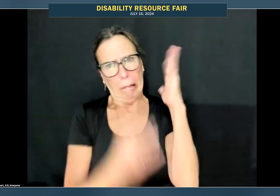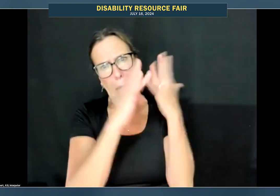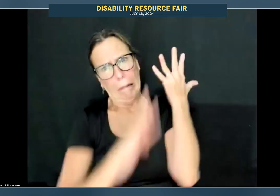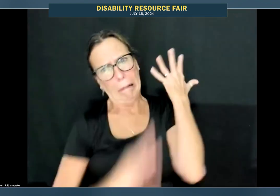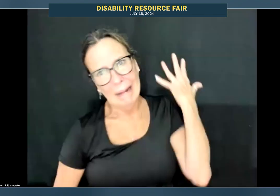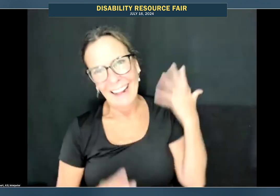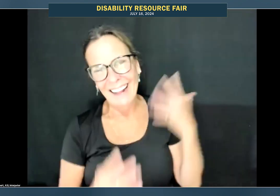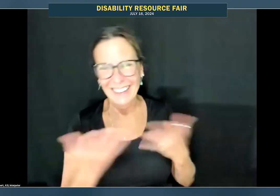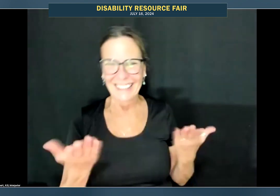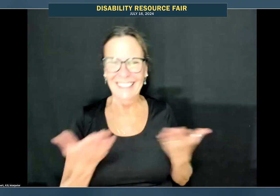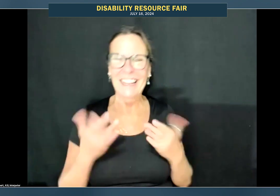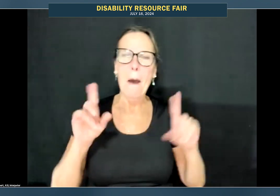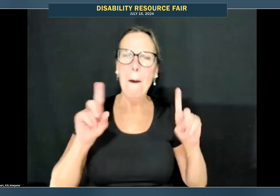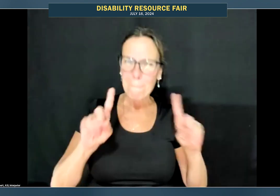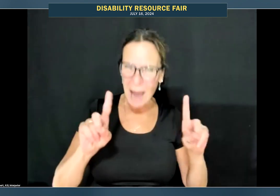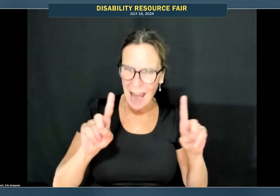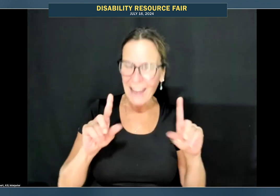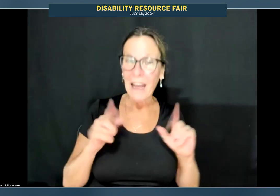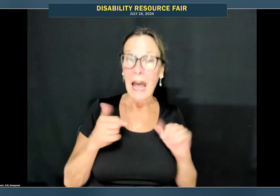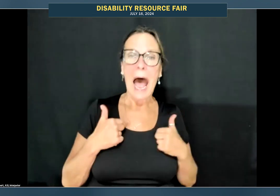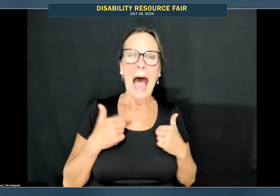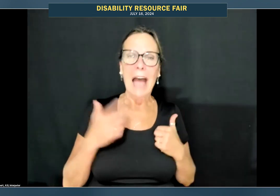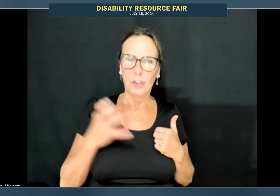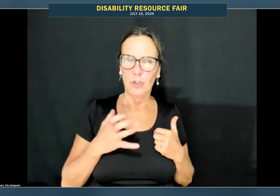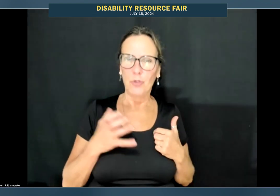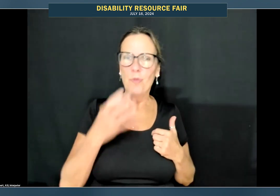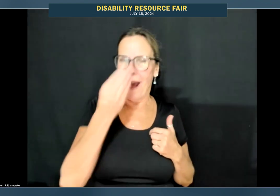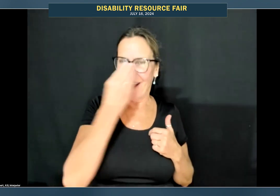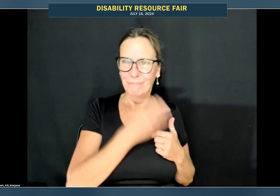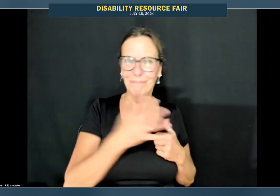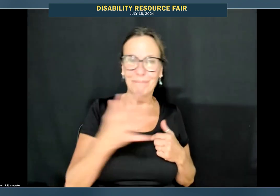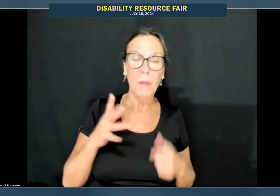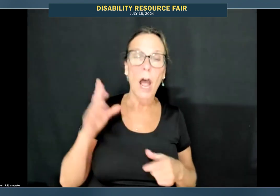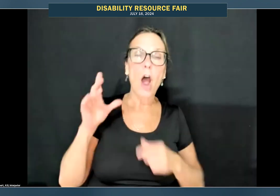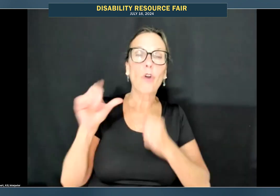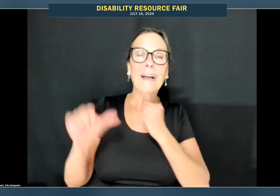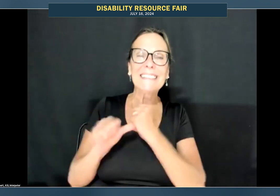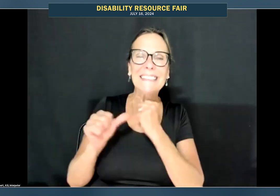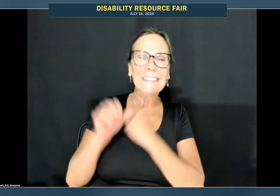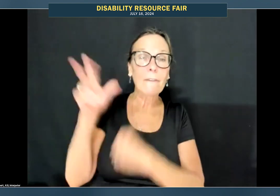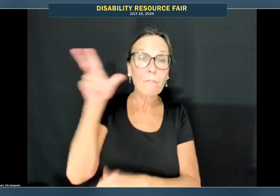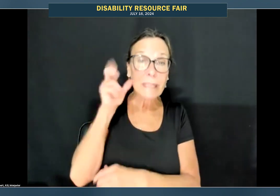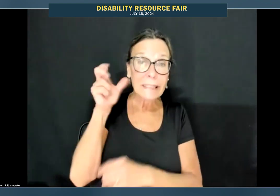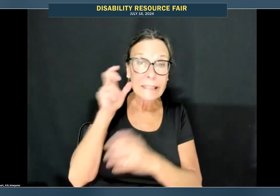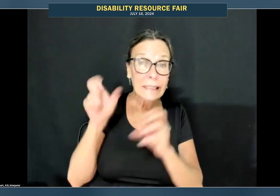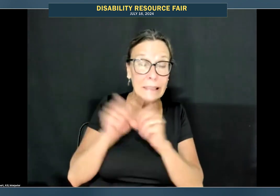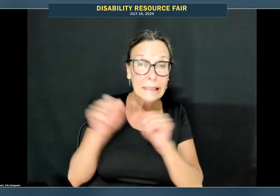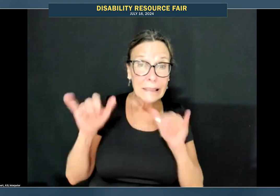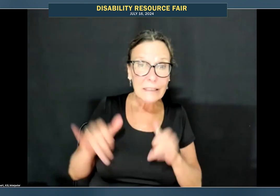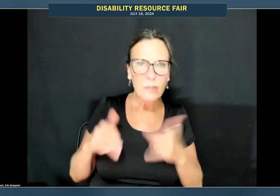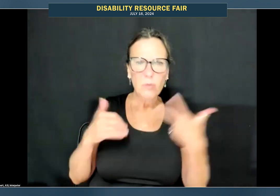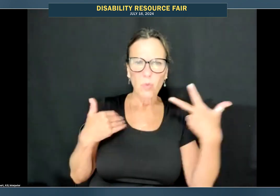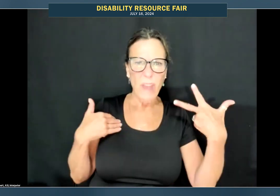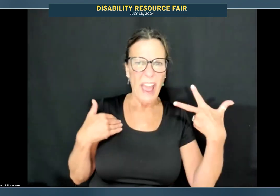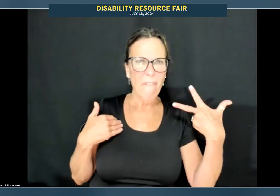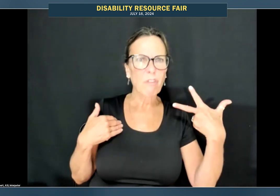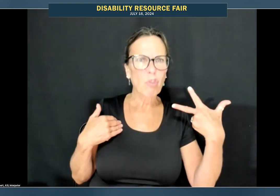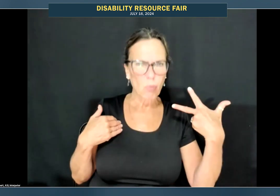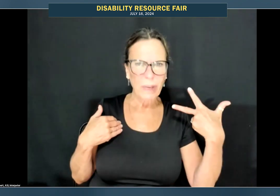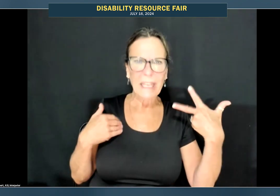but I particularly do want to call out our assistive listening systems. We have three assistive listening